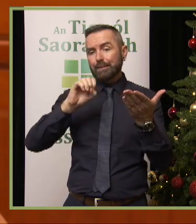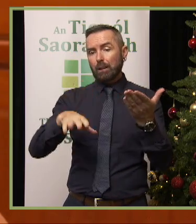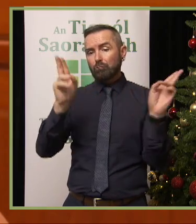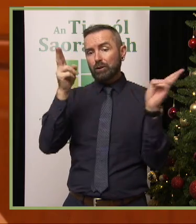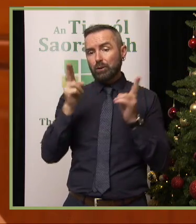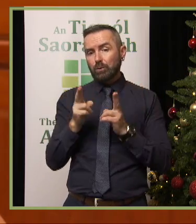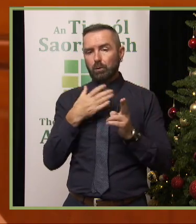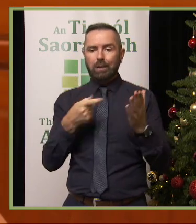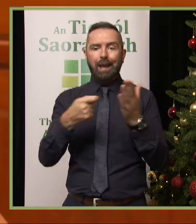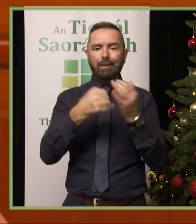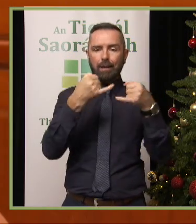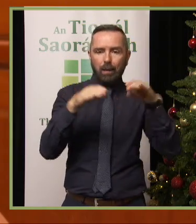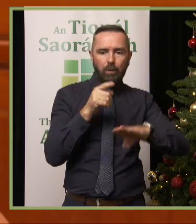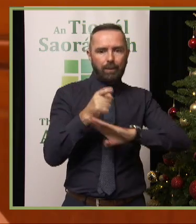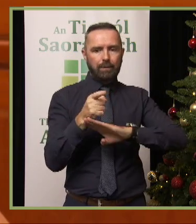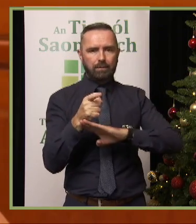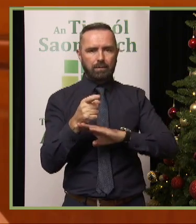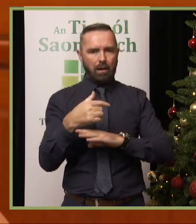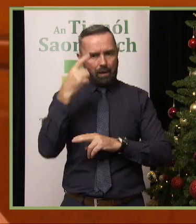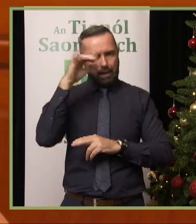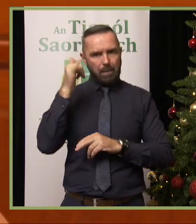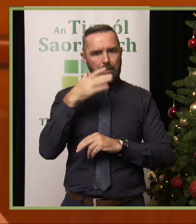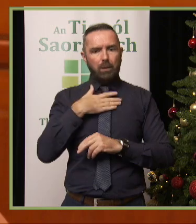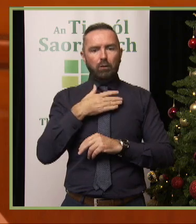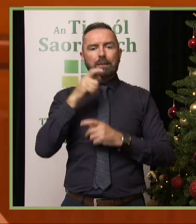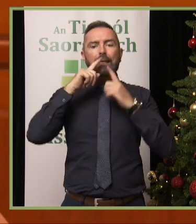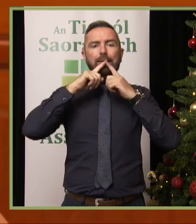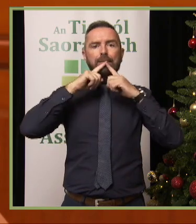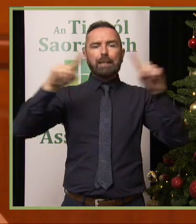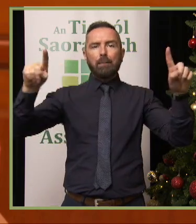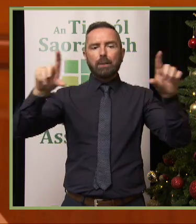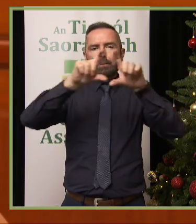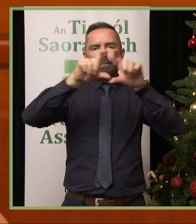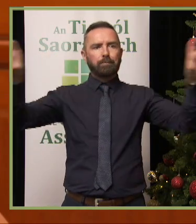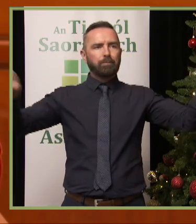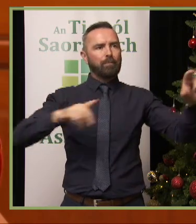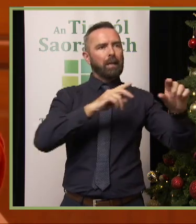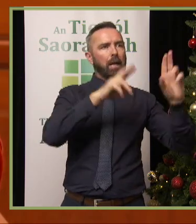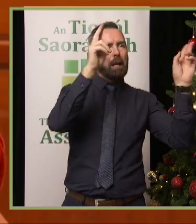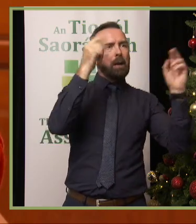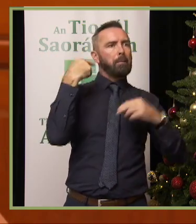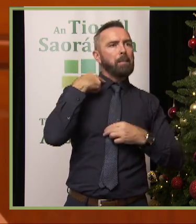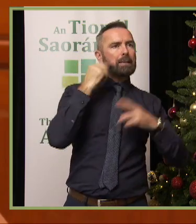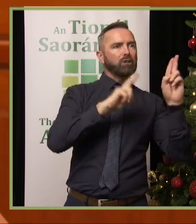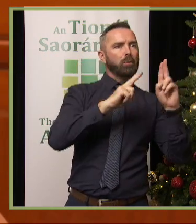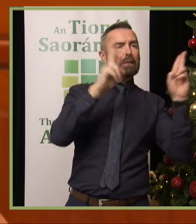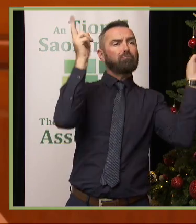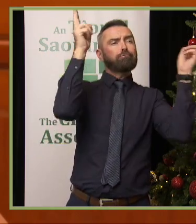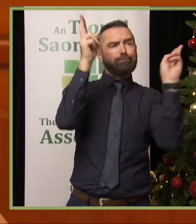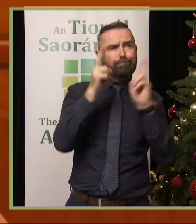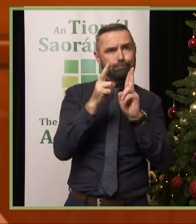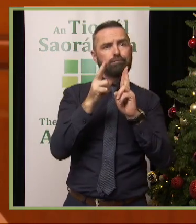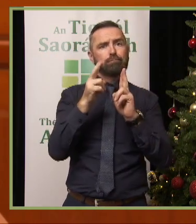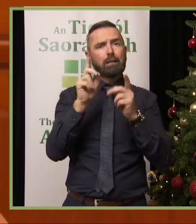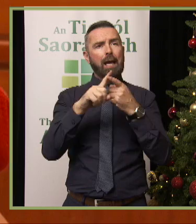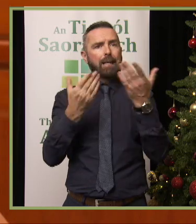putting in line with this. I think maybe we just put a statement that pesticides have to be drastically reduced, and to deal with this, we should do this.